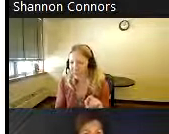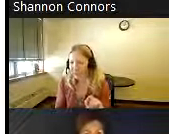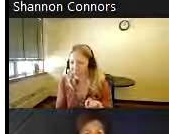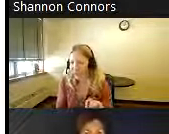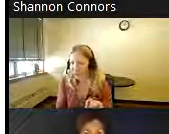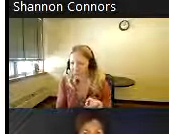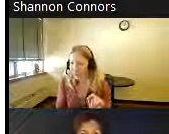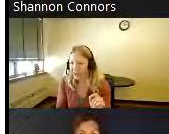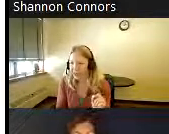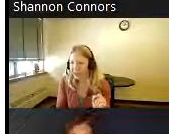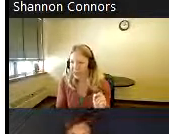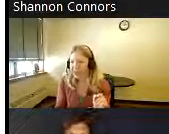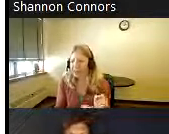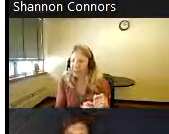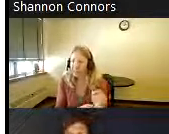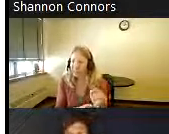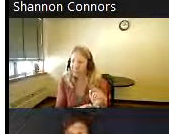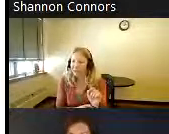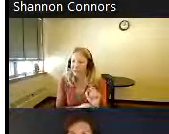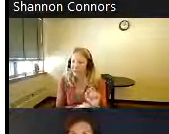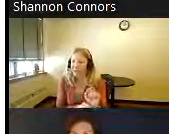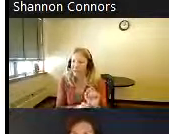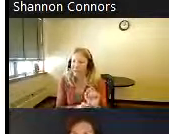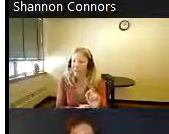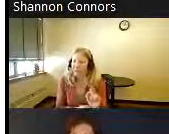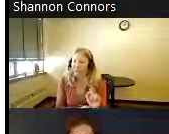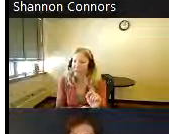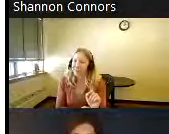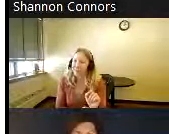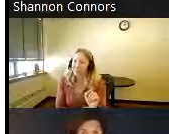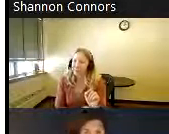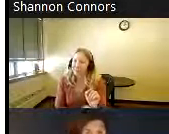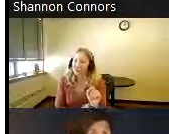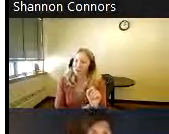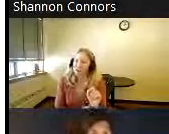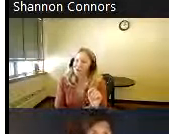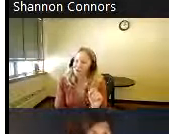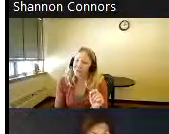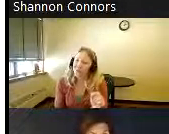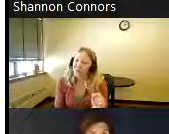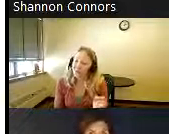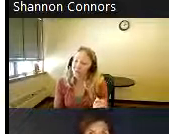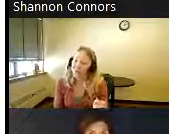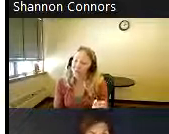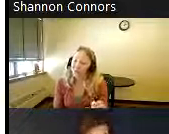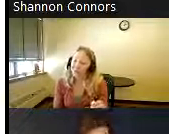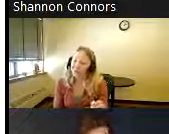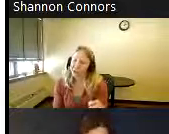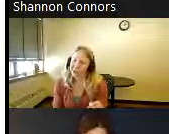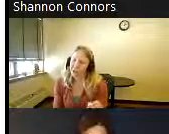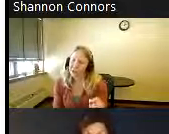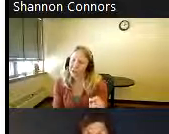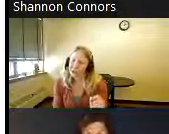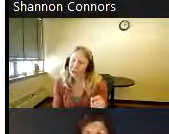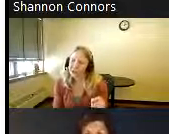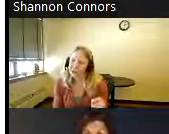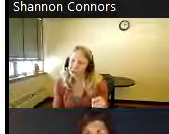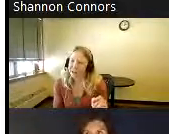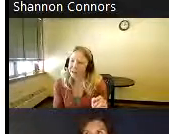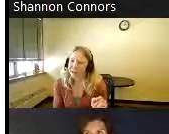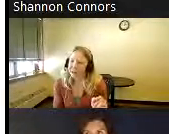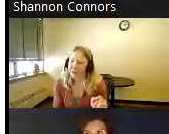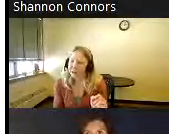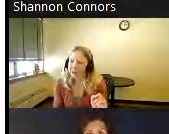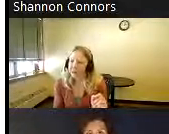quick message in the chat. So the last one I'll give you, Stephen, is so the question is kind of in one direction. You